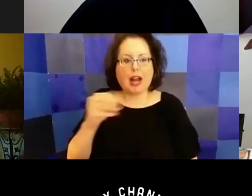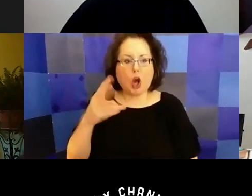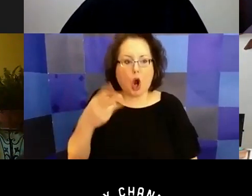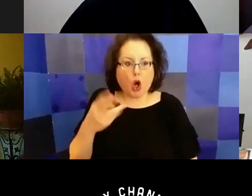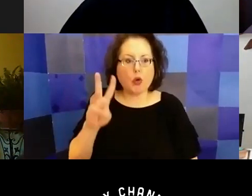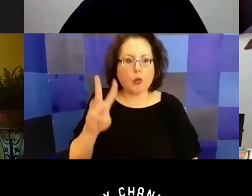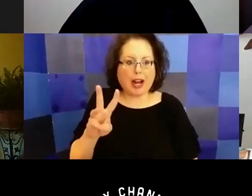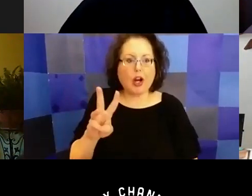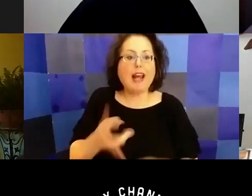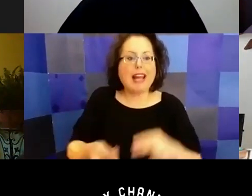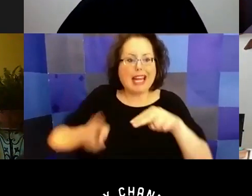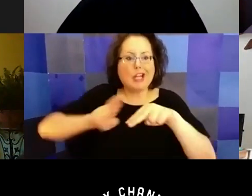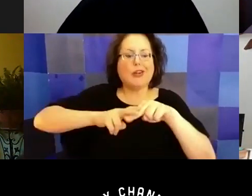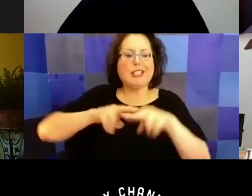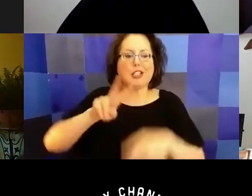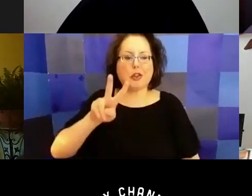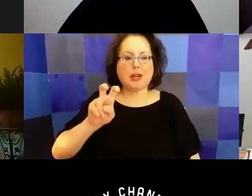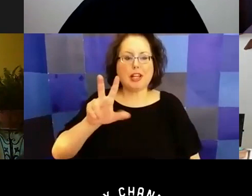to